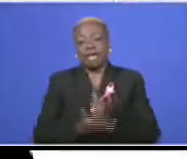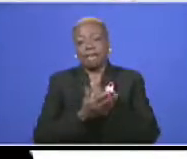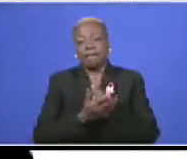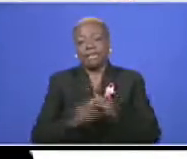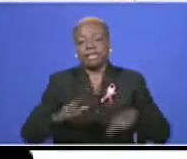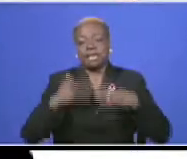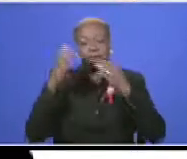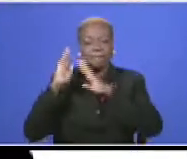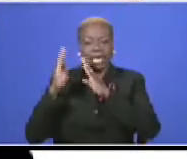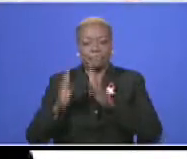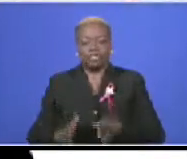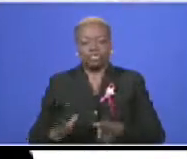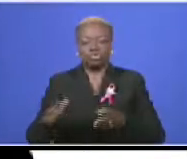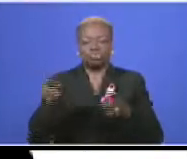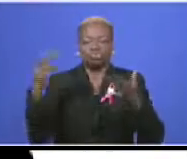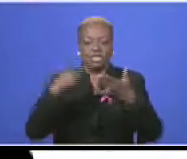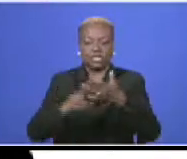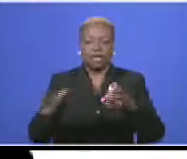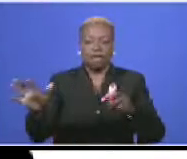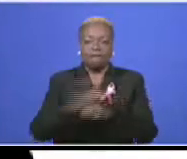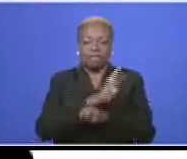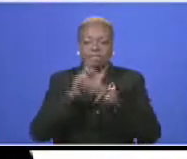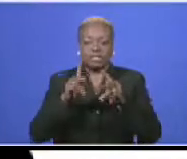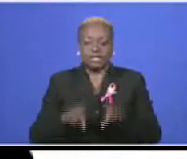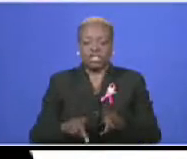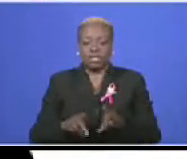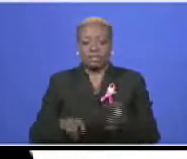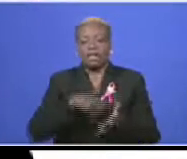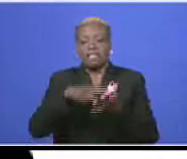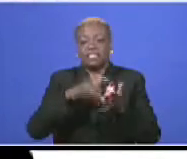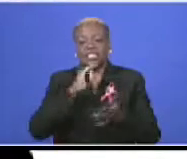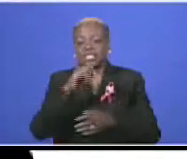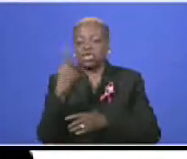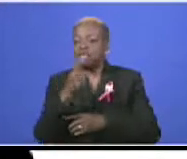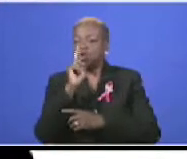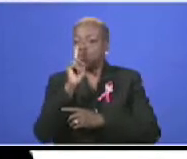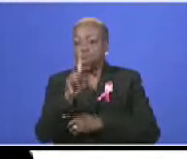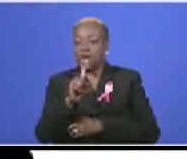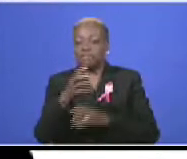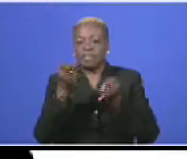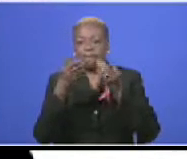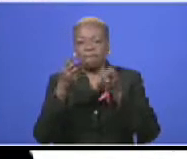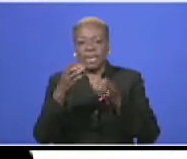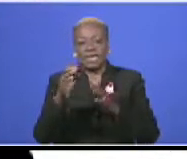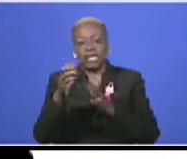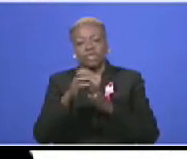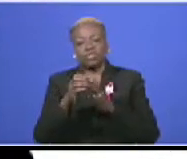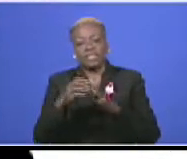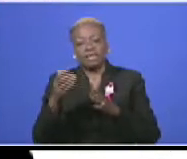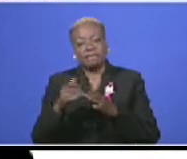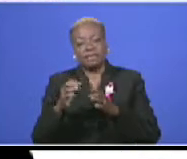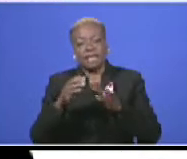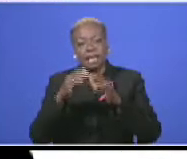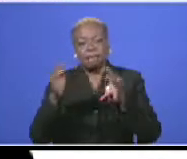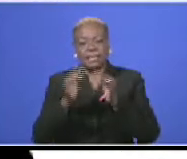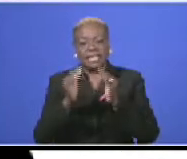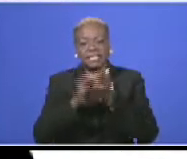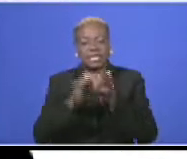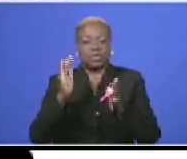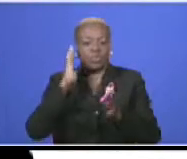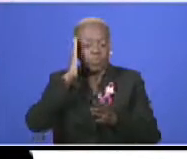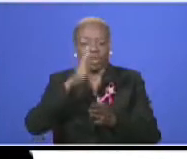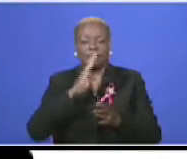full potential. This is just one of a multiplicity of courses that will be put on to